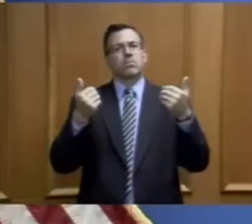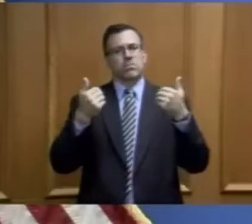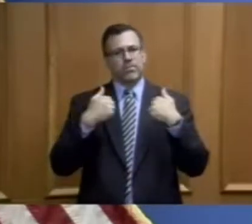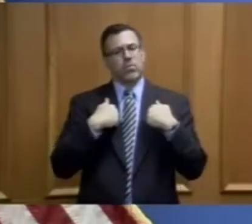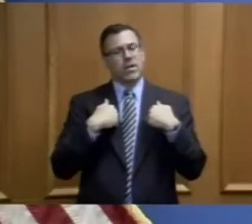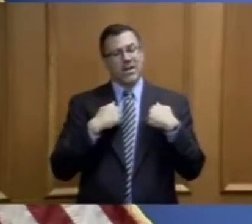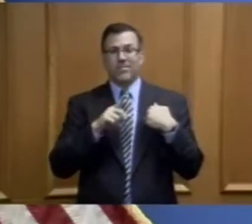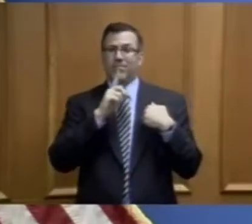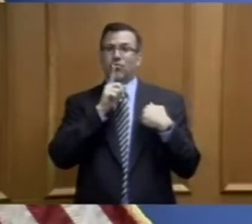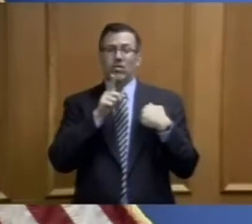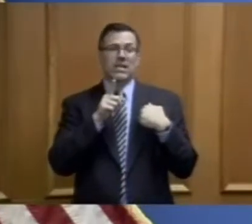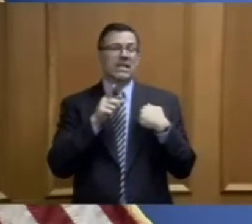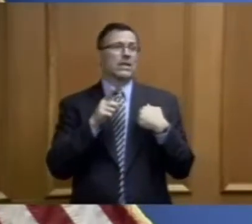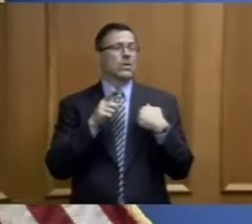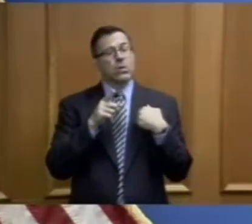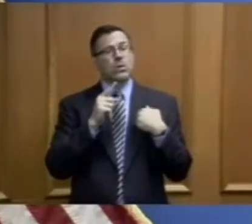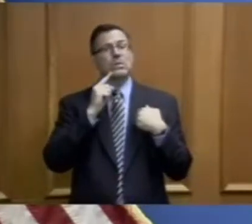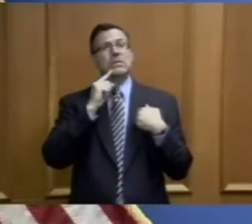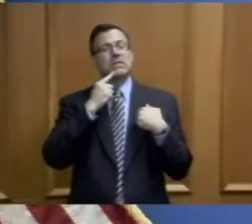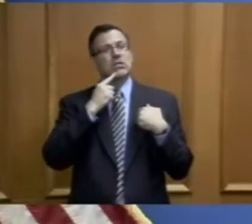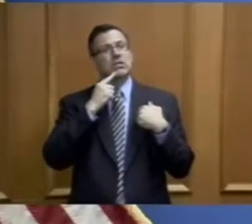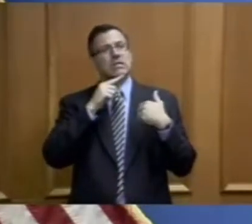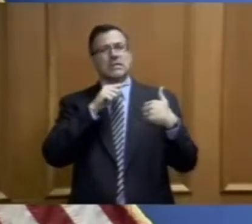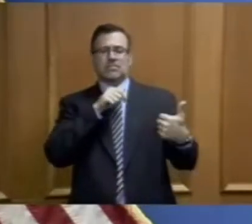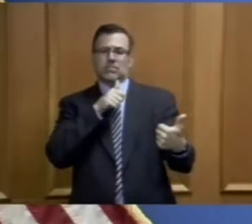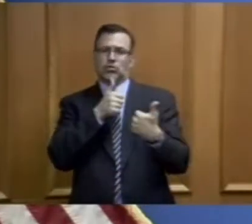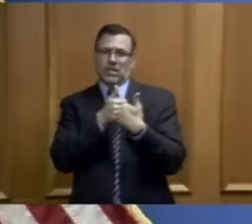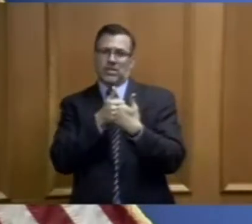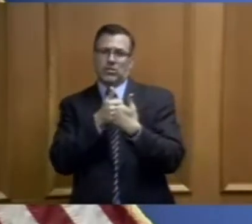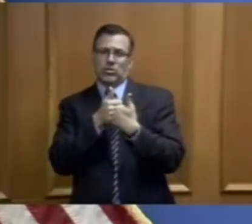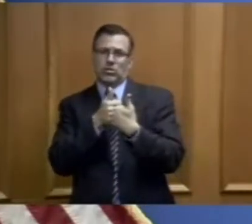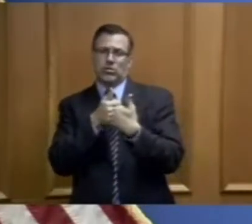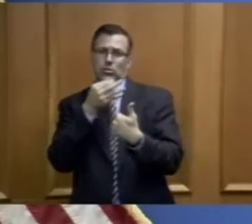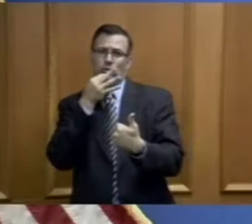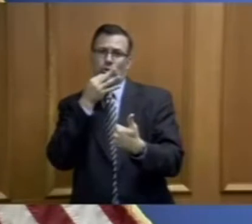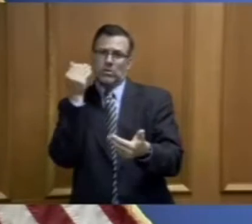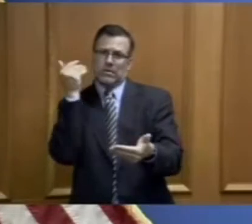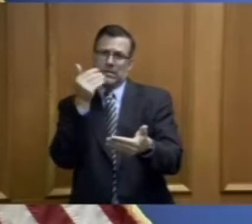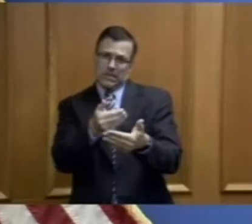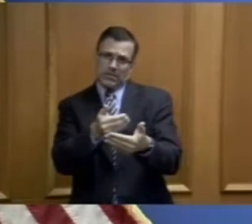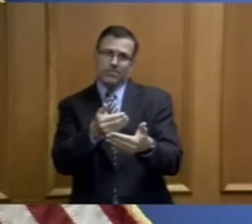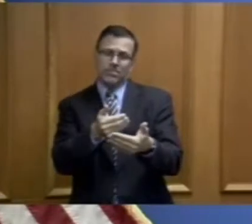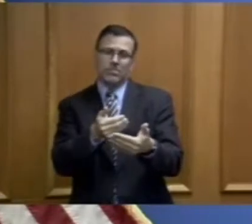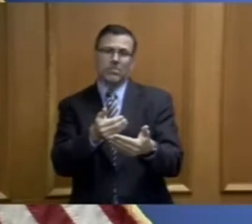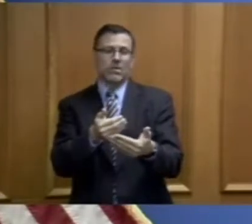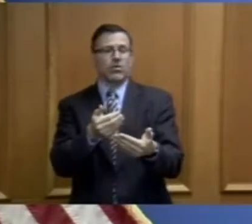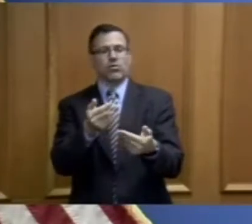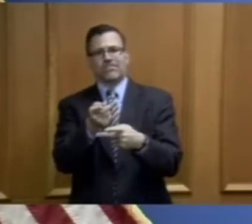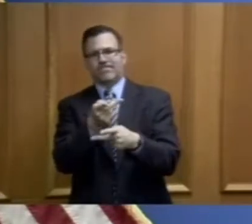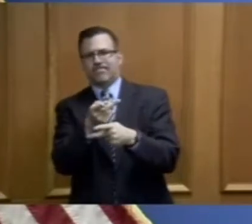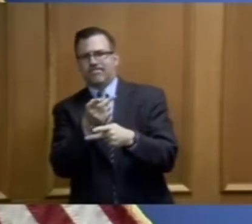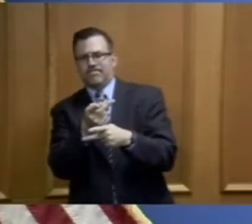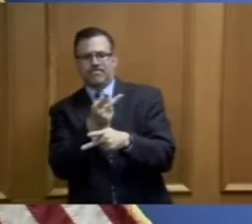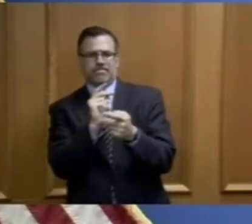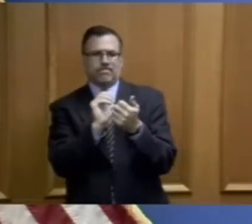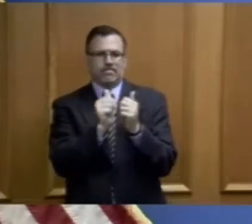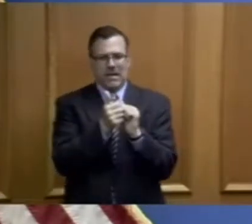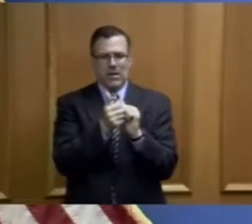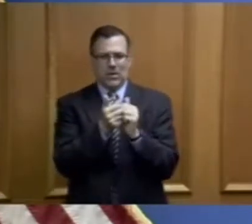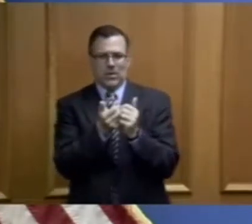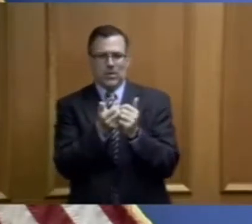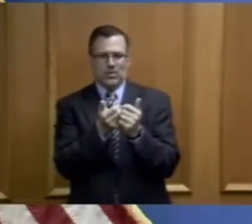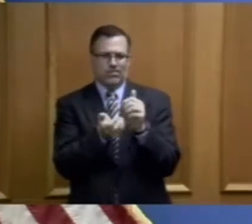challenge ahead of us as a state to address the current economic realities that COVID-19 has created for